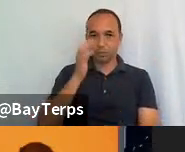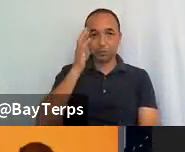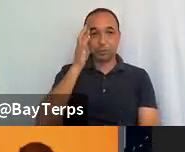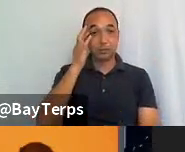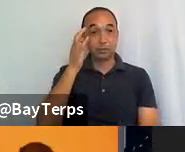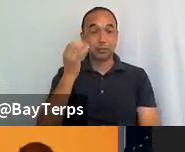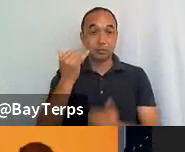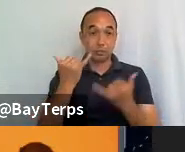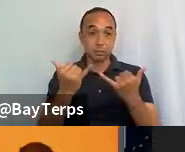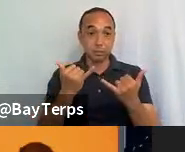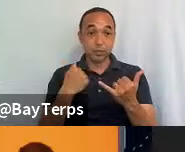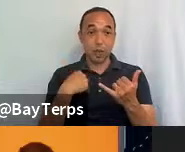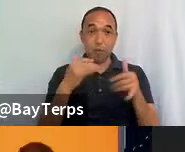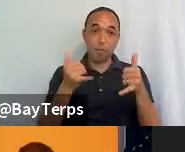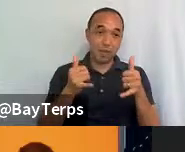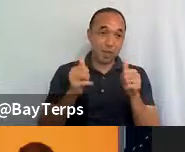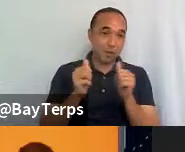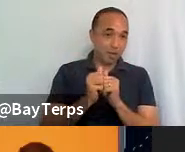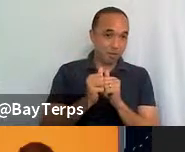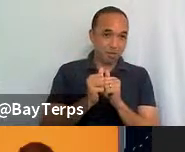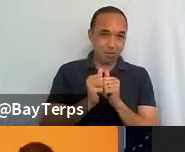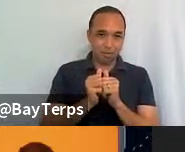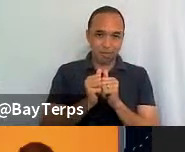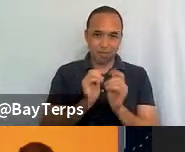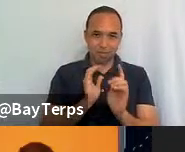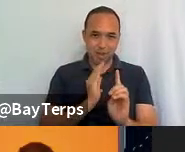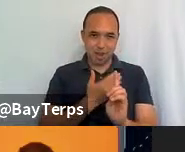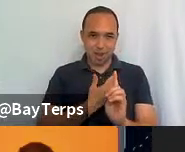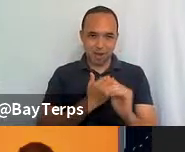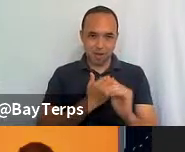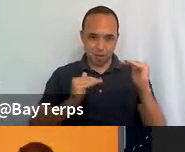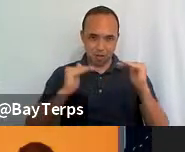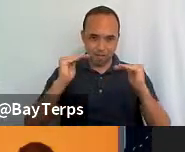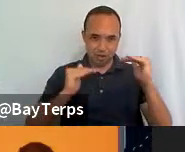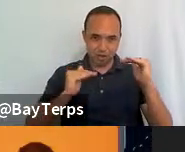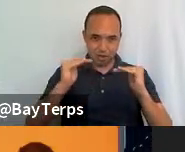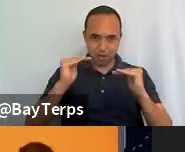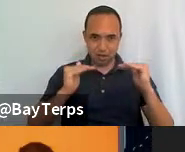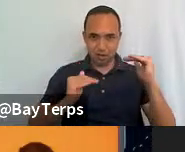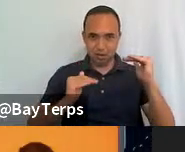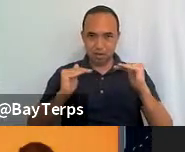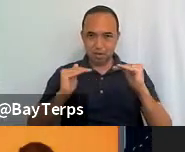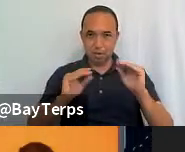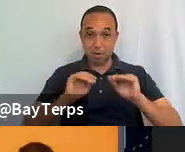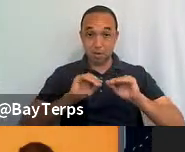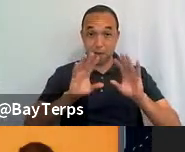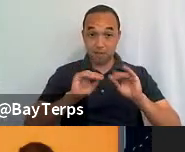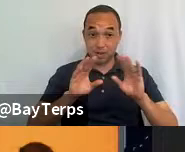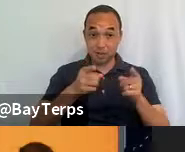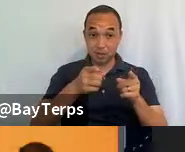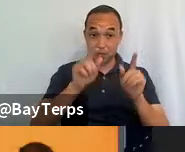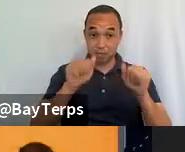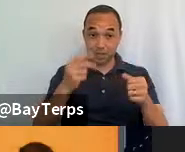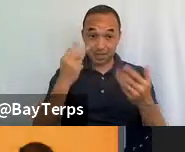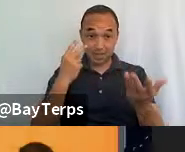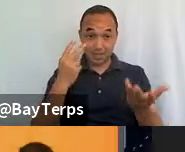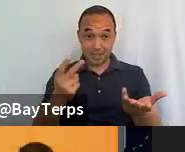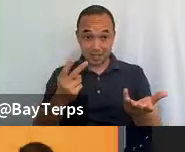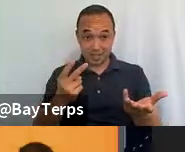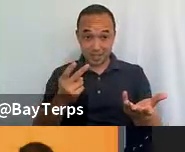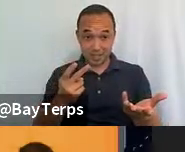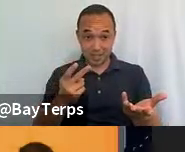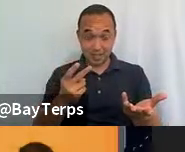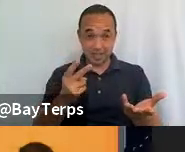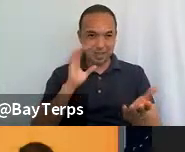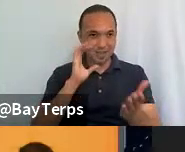And I will mess around with our levels here. Obviously, you can see that this picture of Jane is